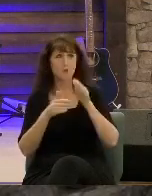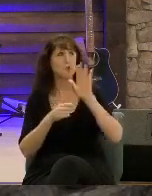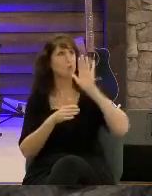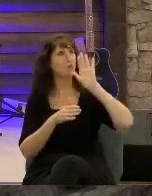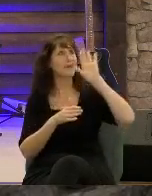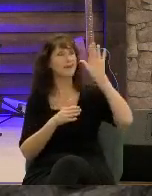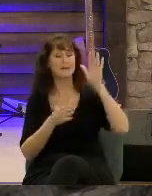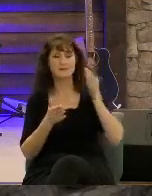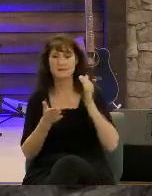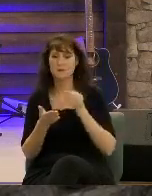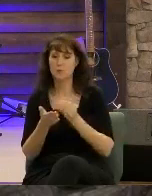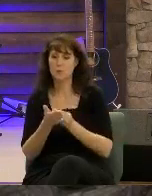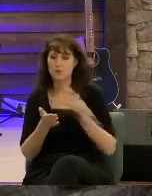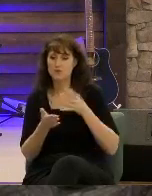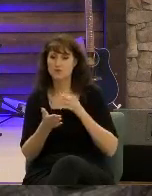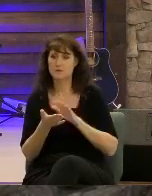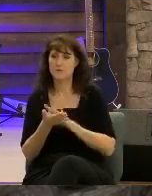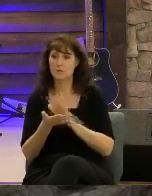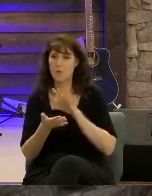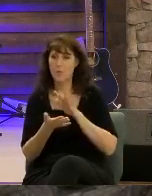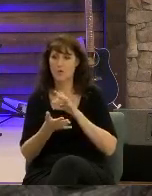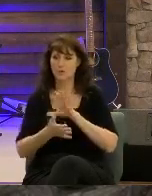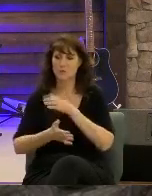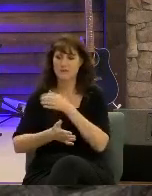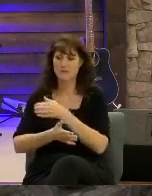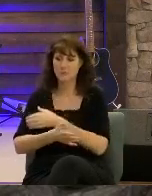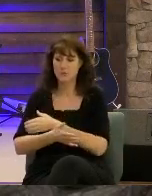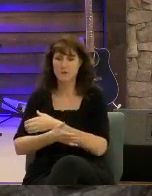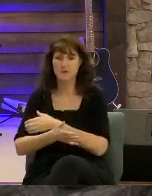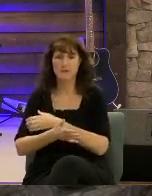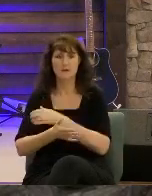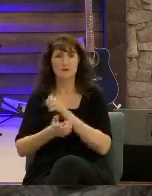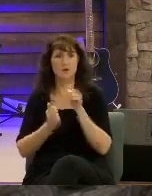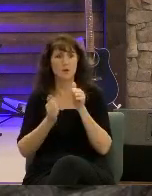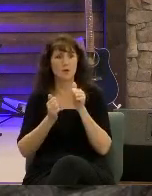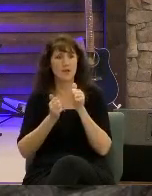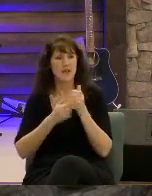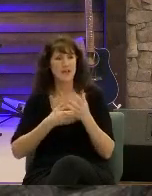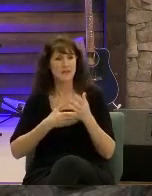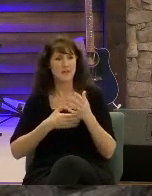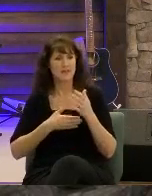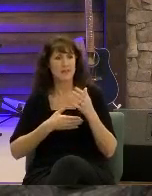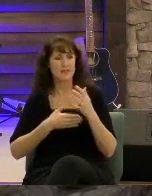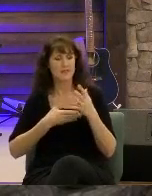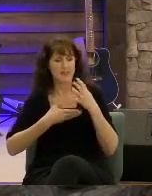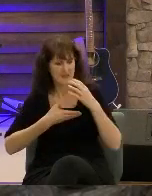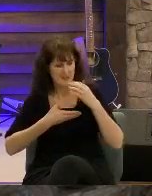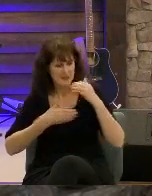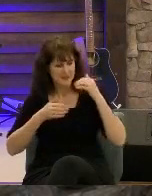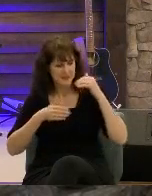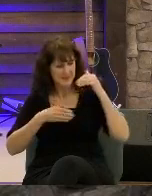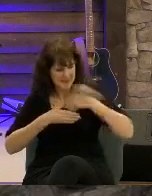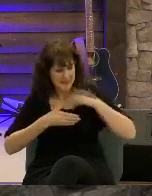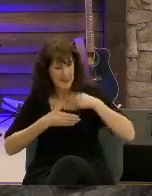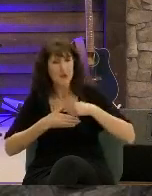glory, to be strengthened with power in the inner man, in the inner man, yes. In the inner man, yes. In the